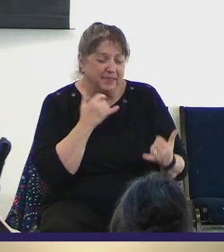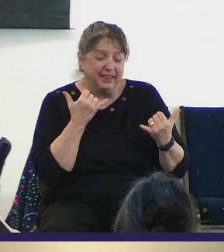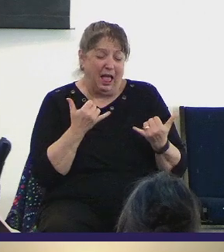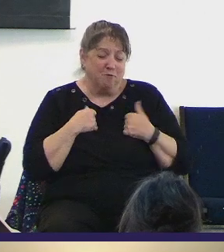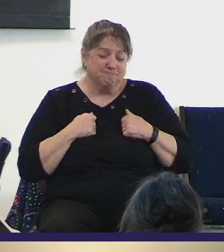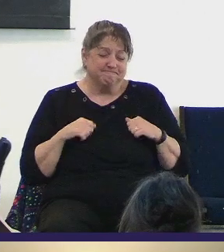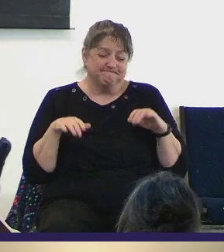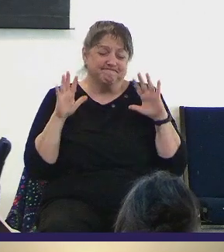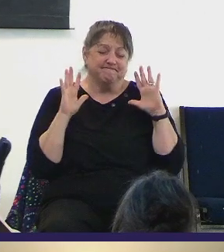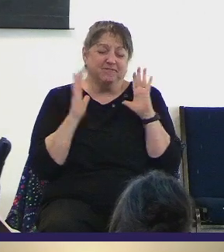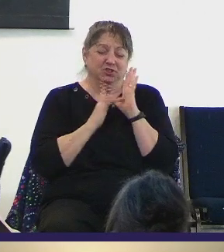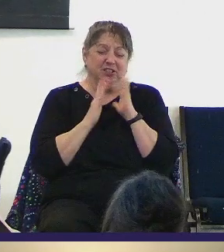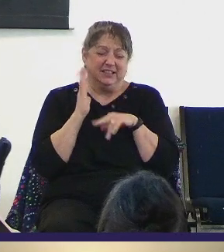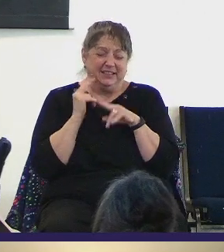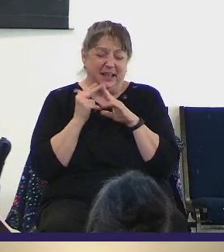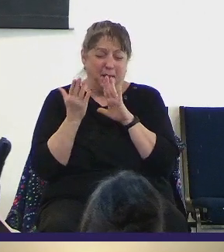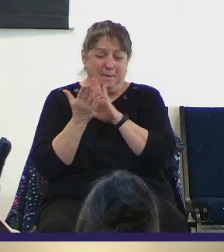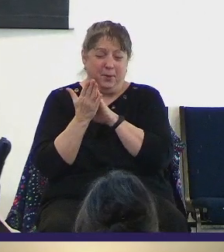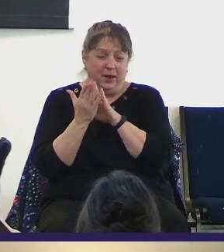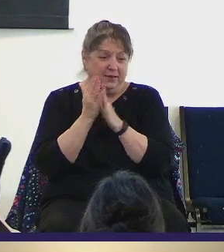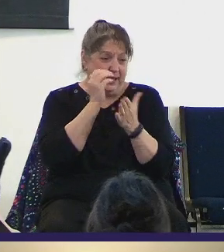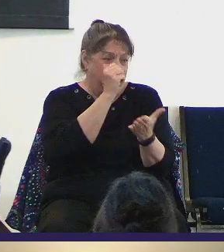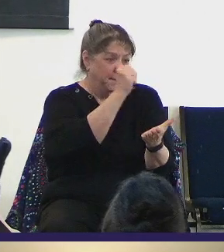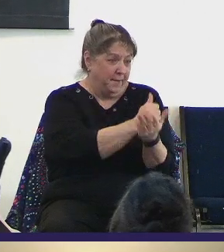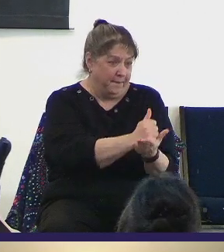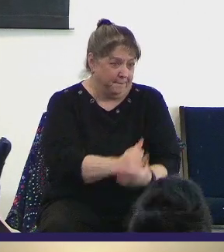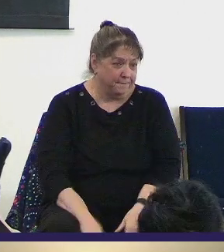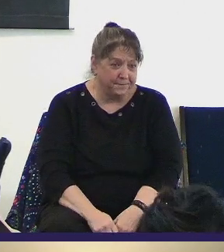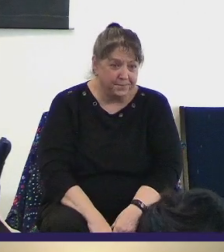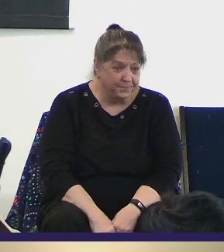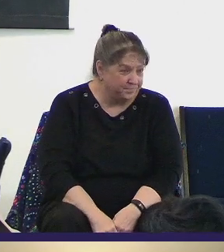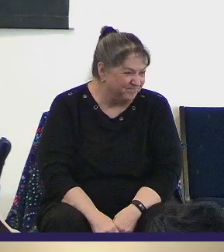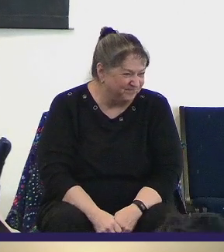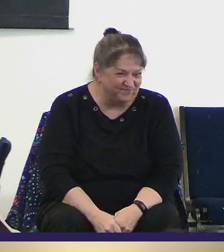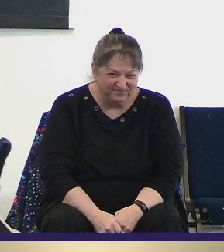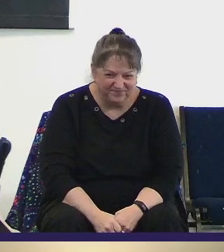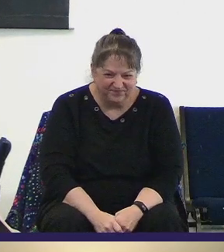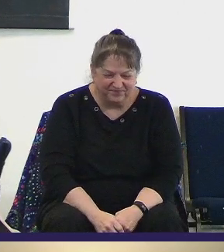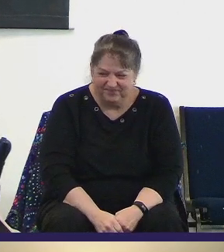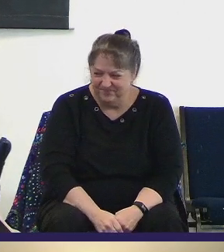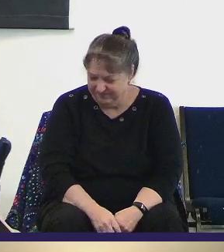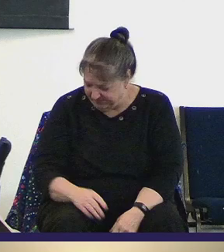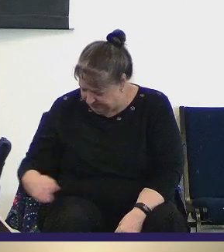praise you in Jesus' name. Amen. You may all have a seat.